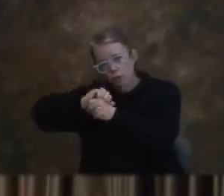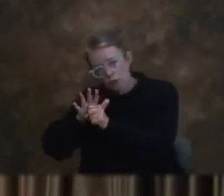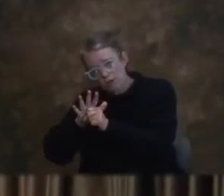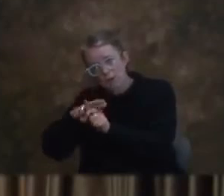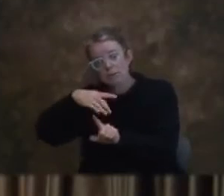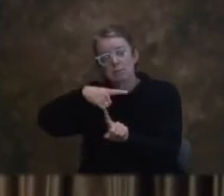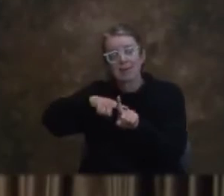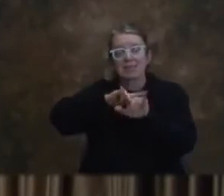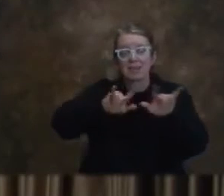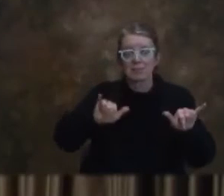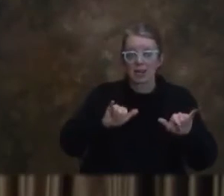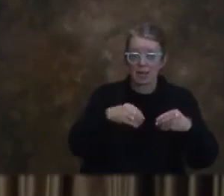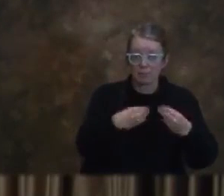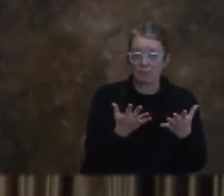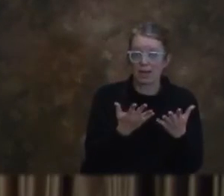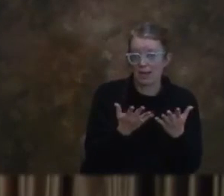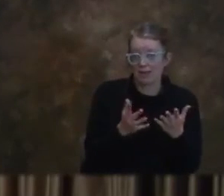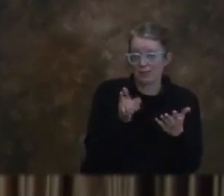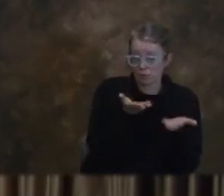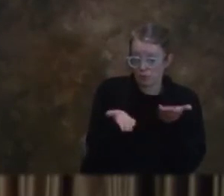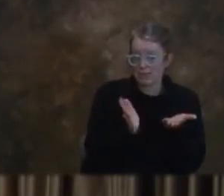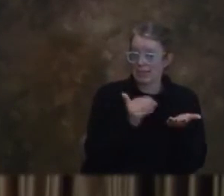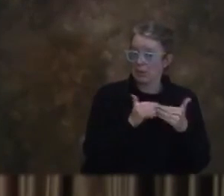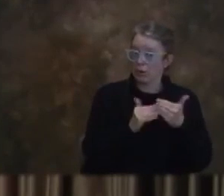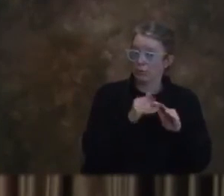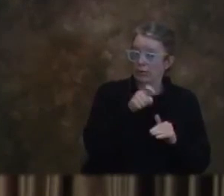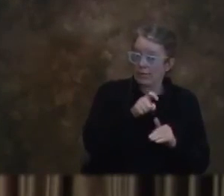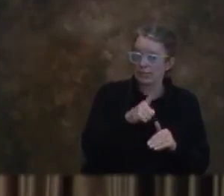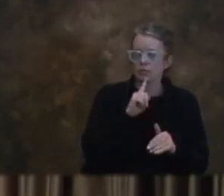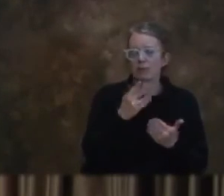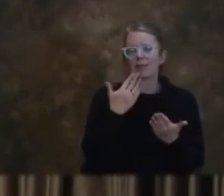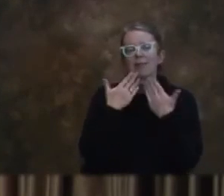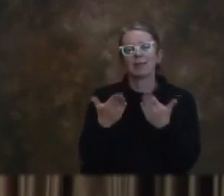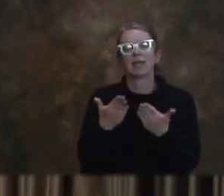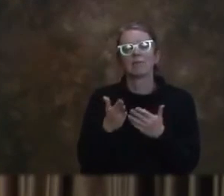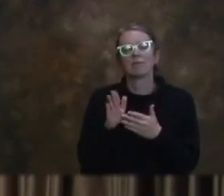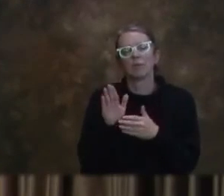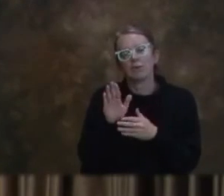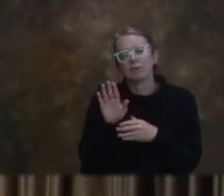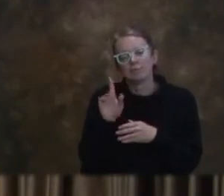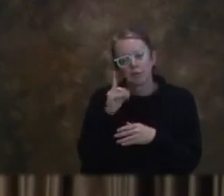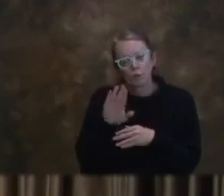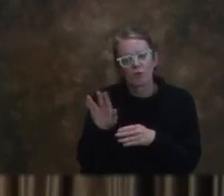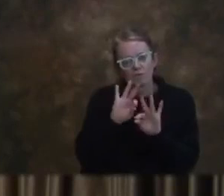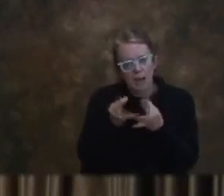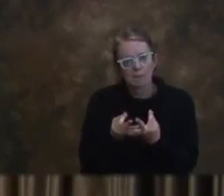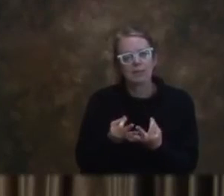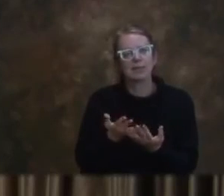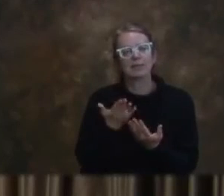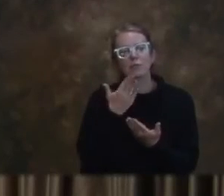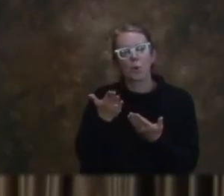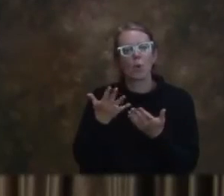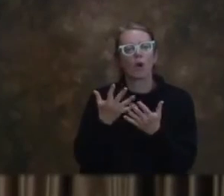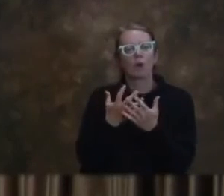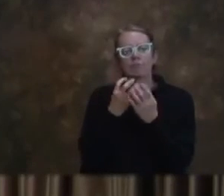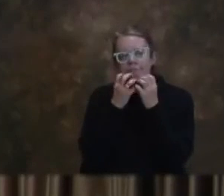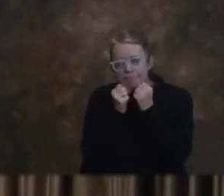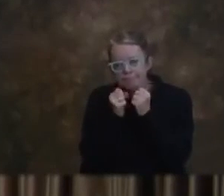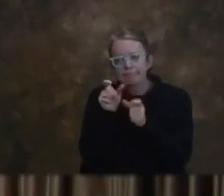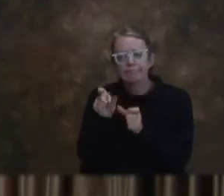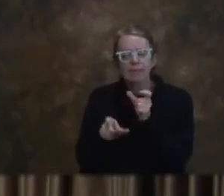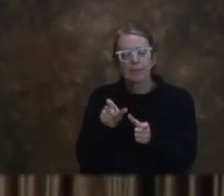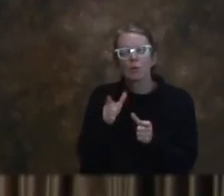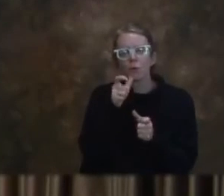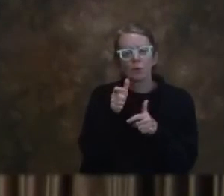our community. I am thankful to your families and your loved ones who have and continue to share you and your